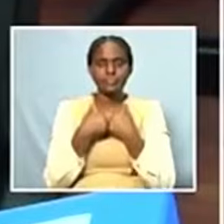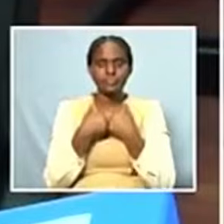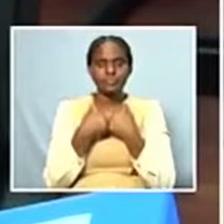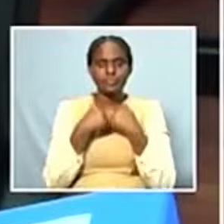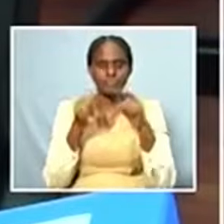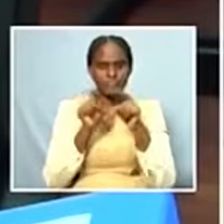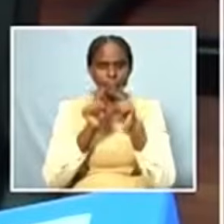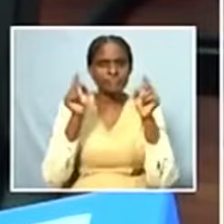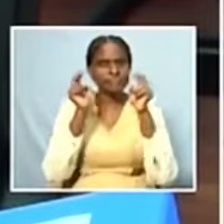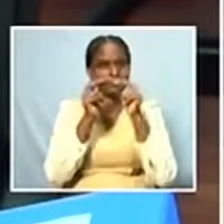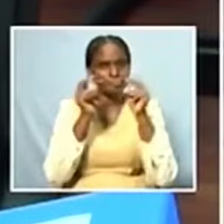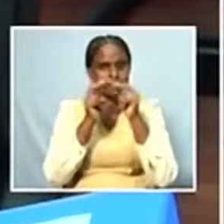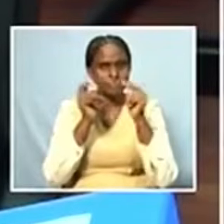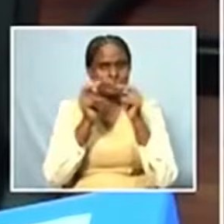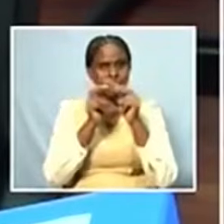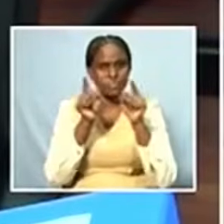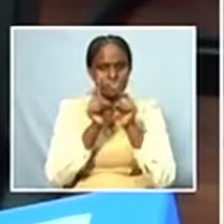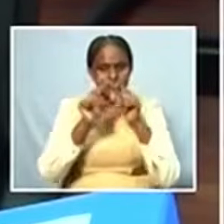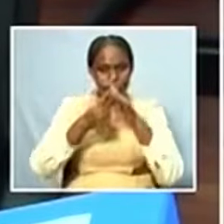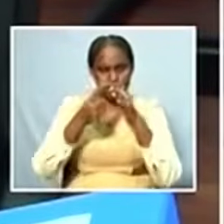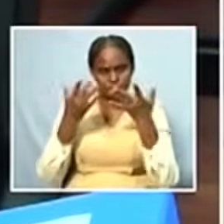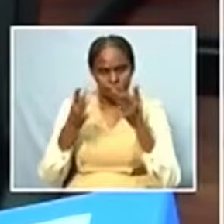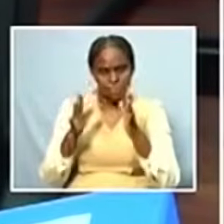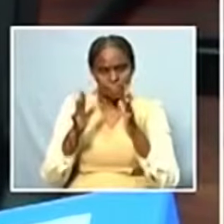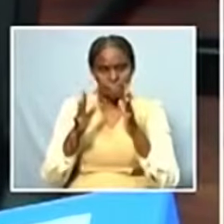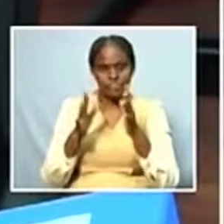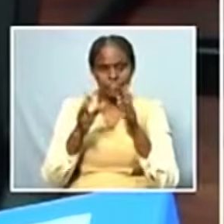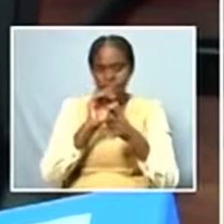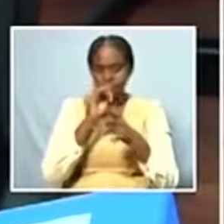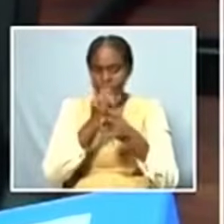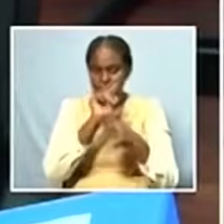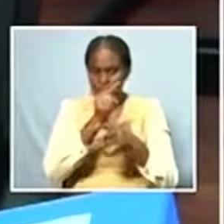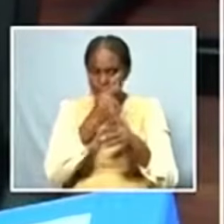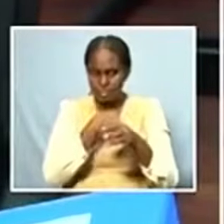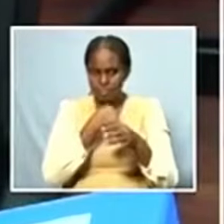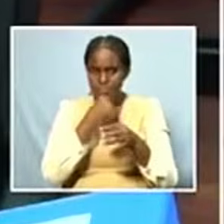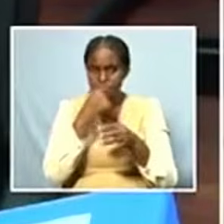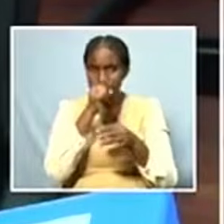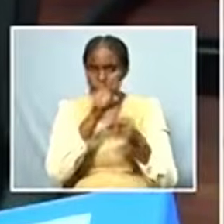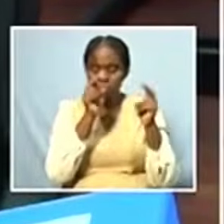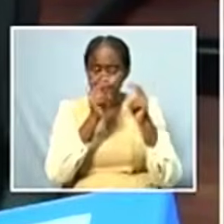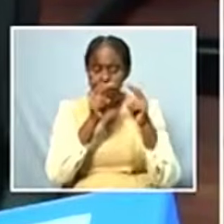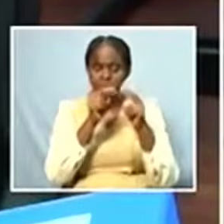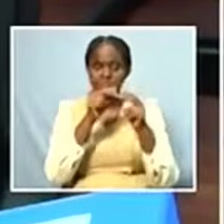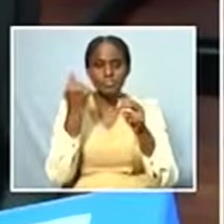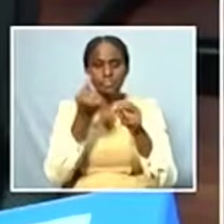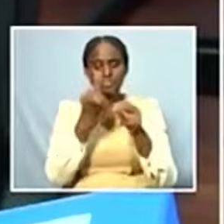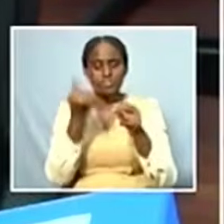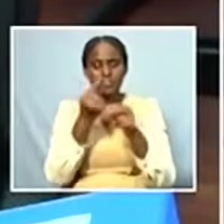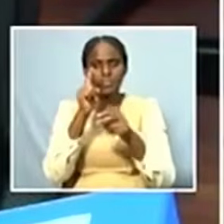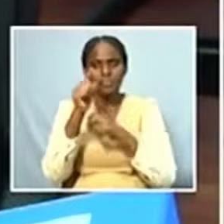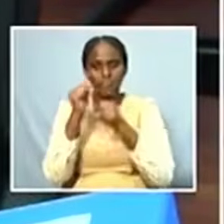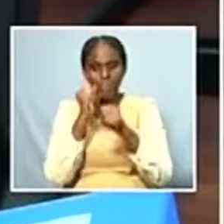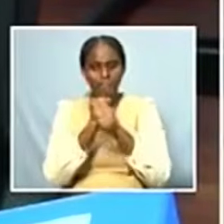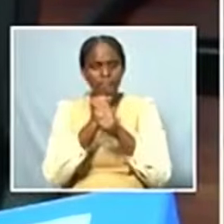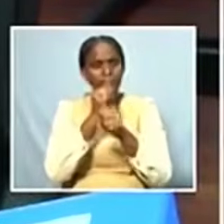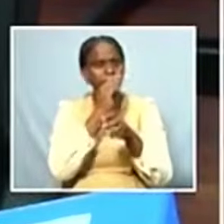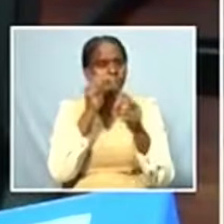the contracts started, or first of all, I would say the contracts were 1 year